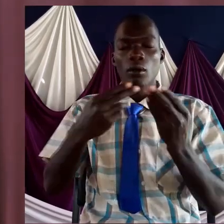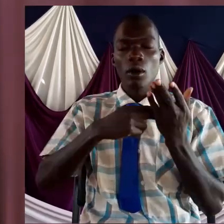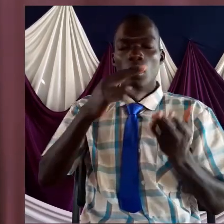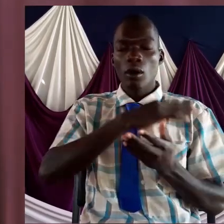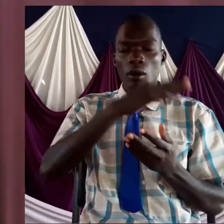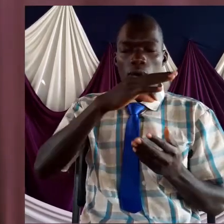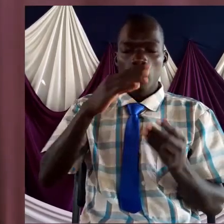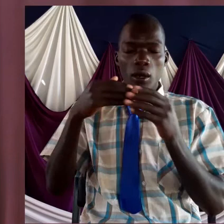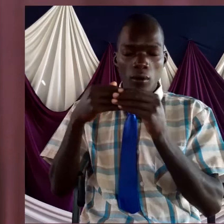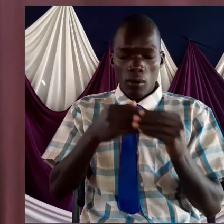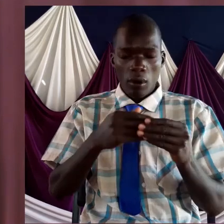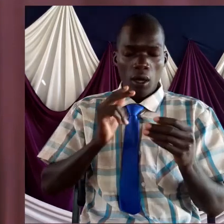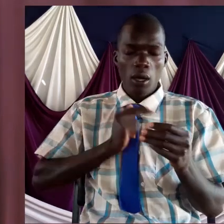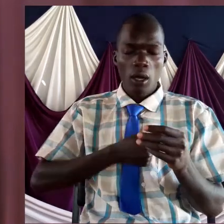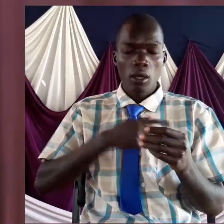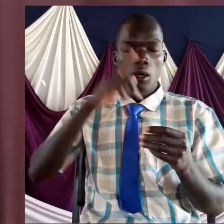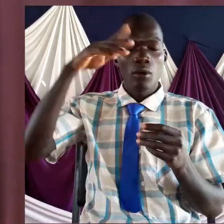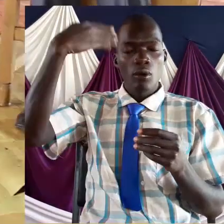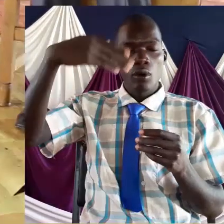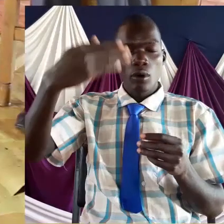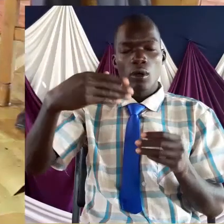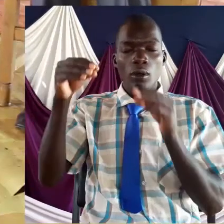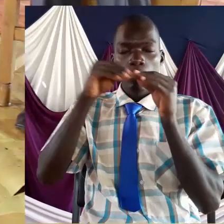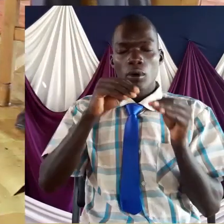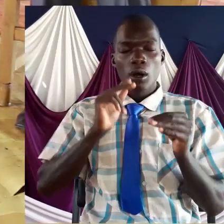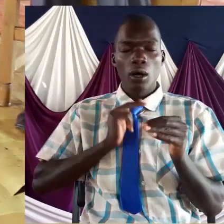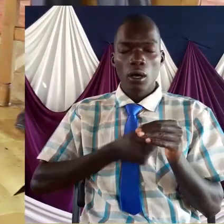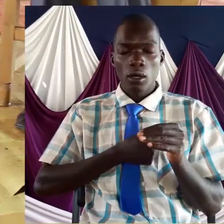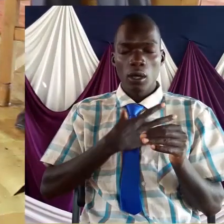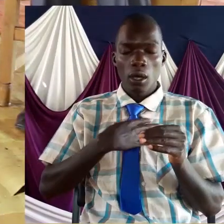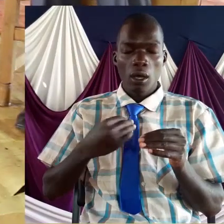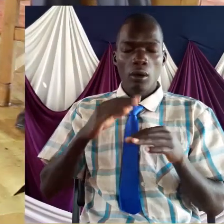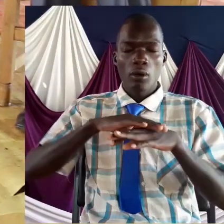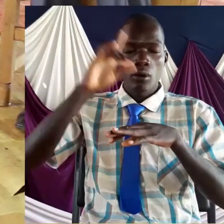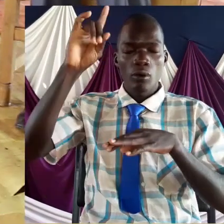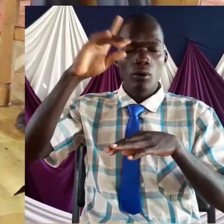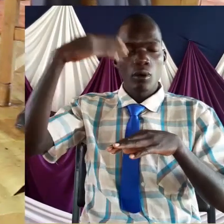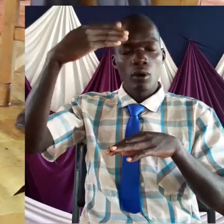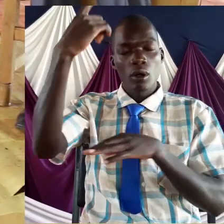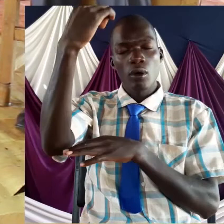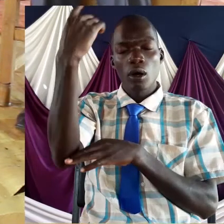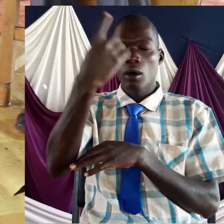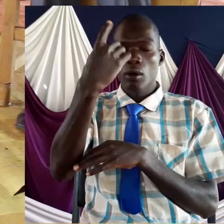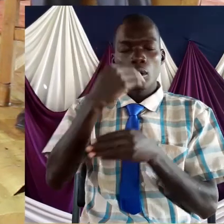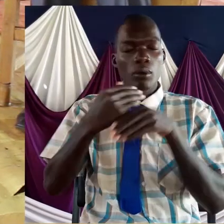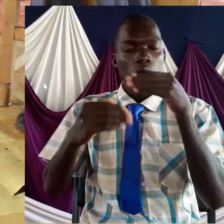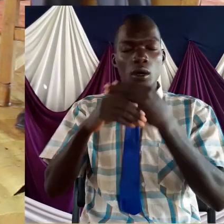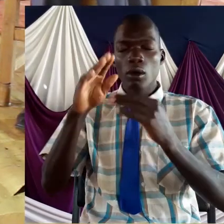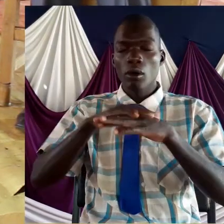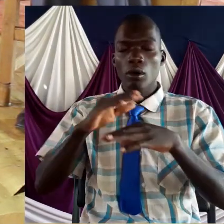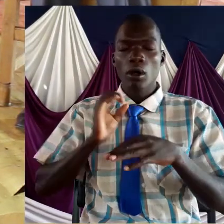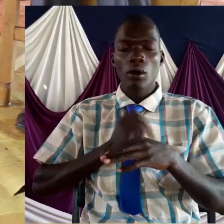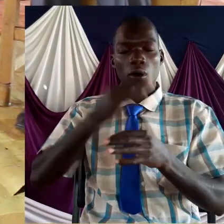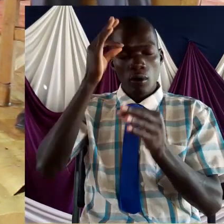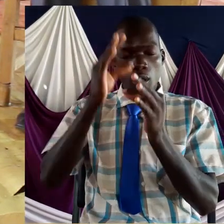Spirit to guide us and always to root us just on you and you alone. Build our faith, Father,